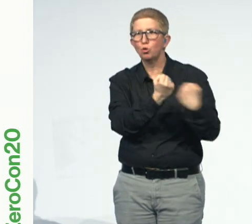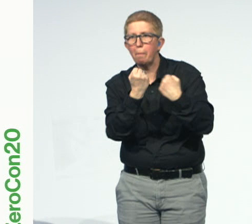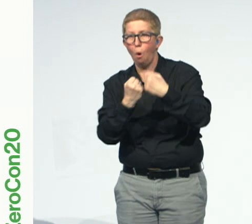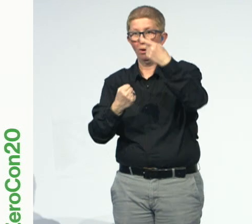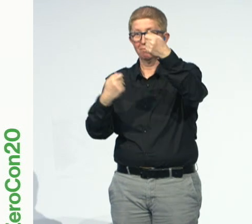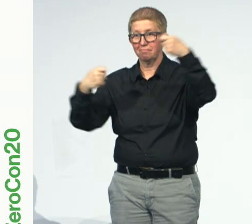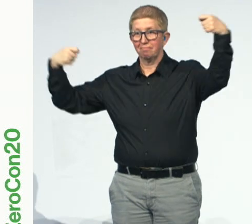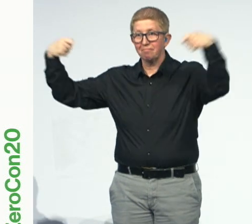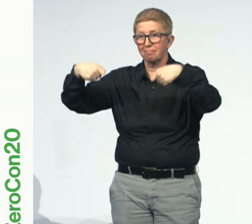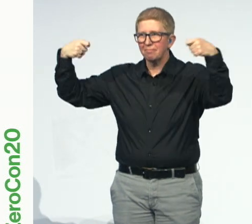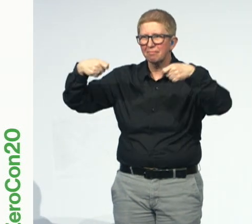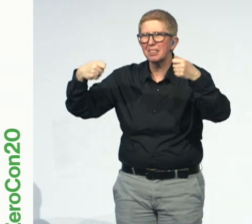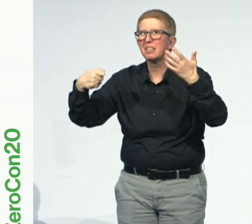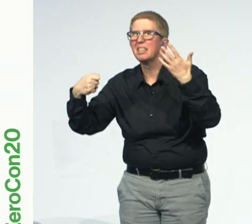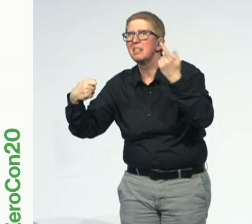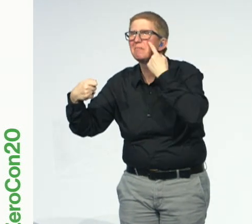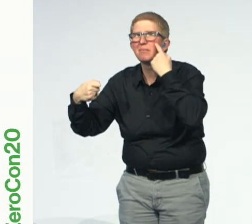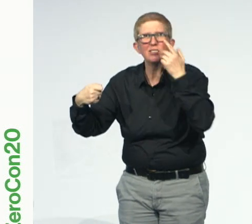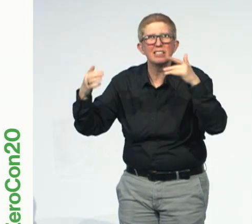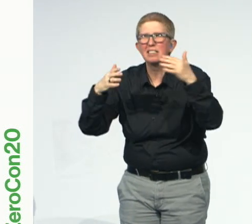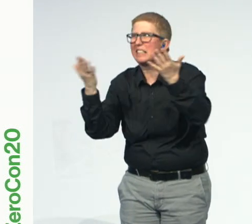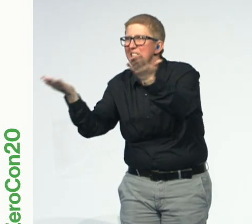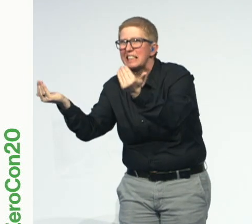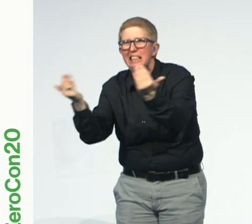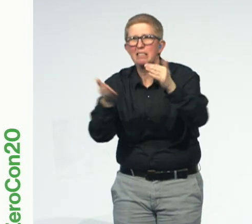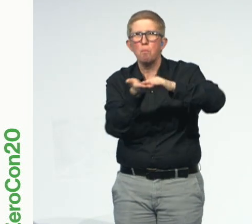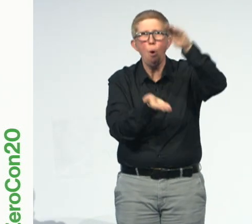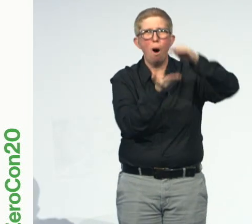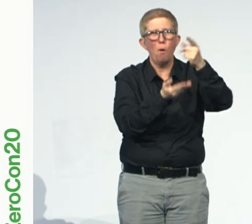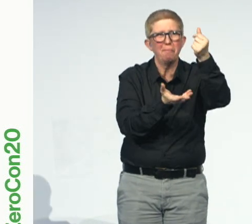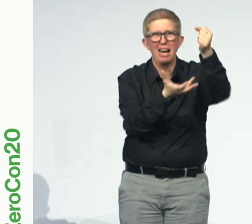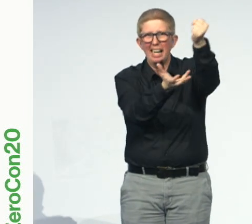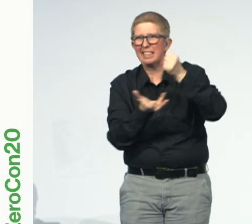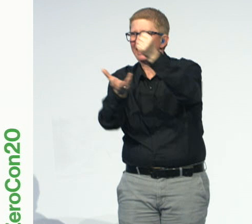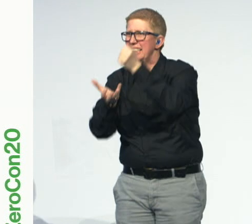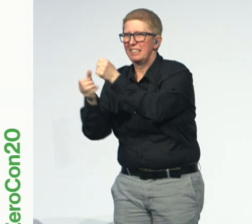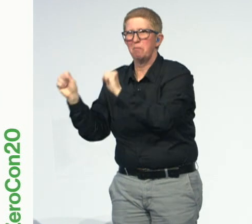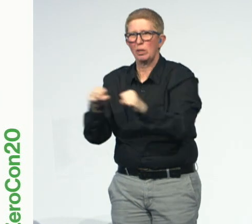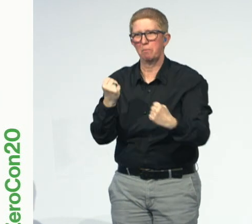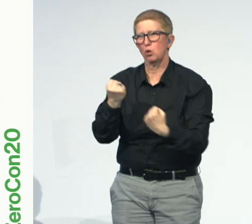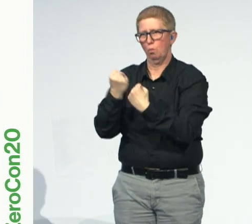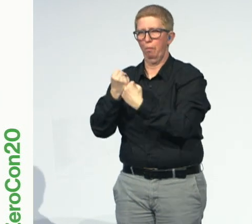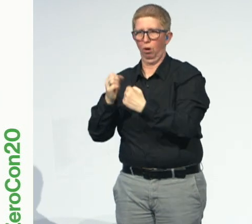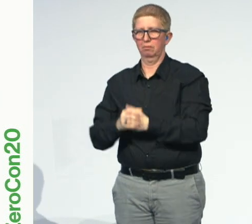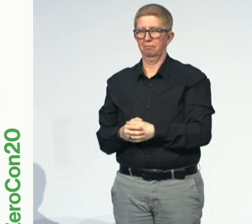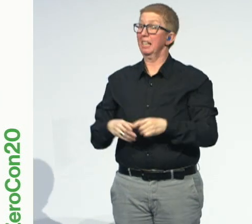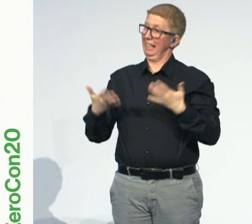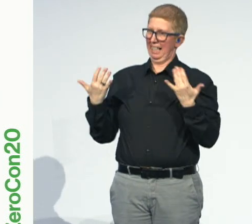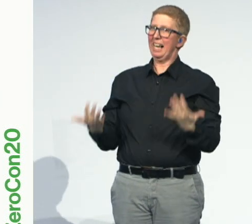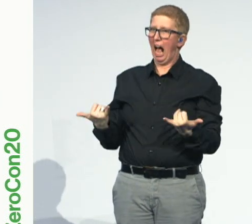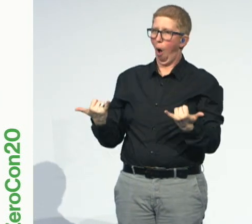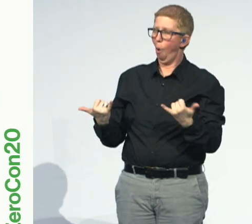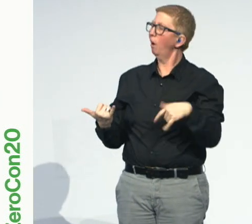Education Bureau. We are glad that at present, they do have a better acceptance of sign language support in the mainstream